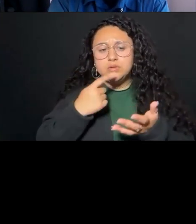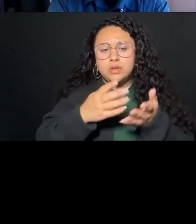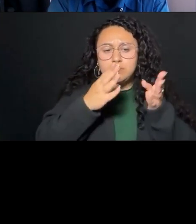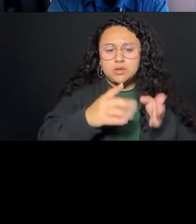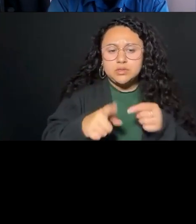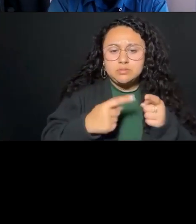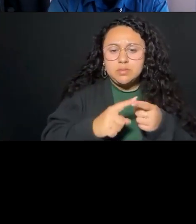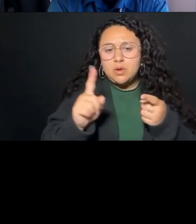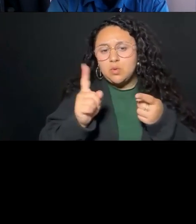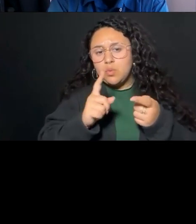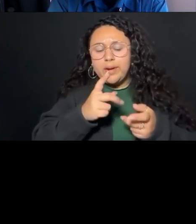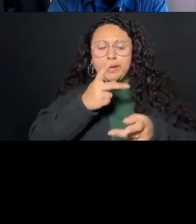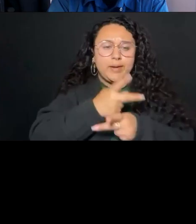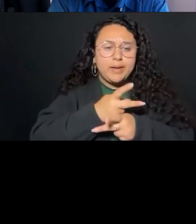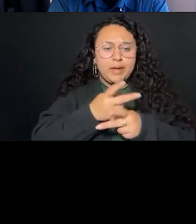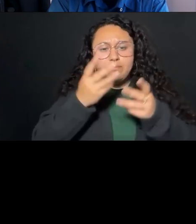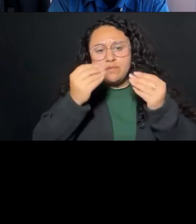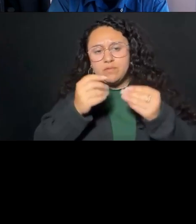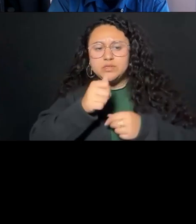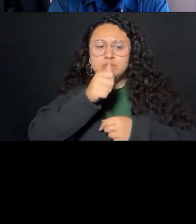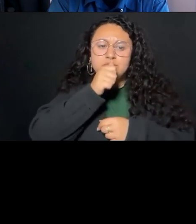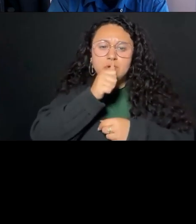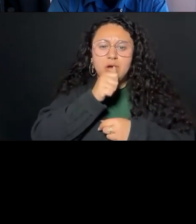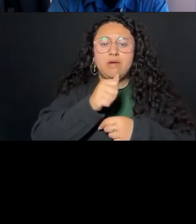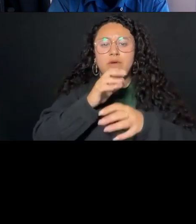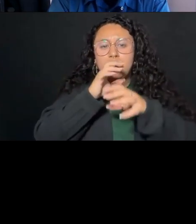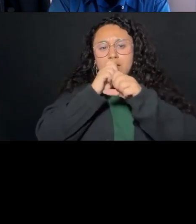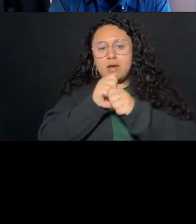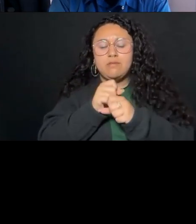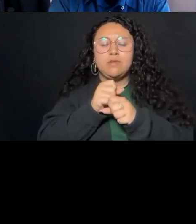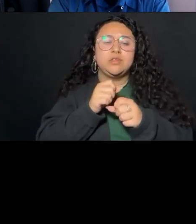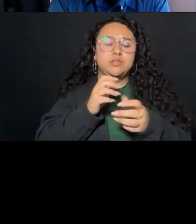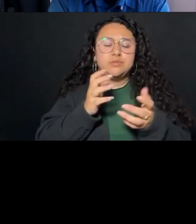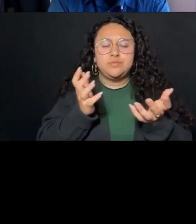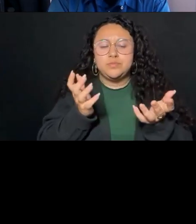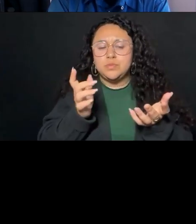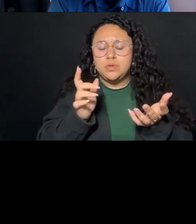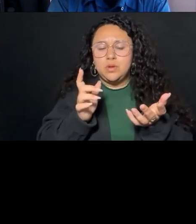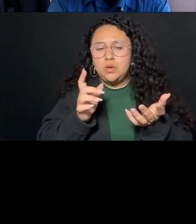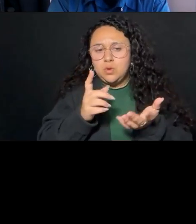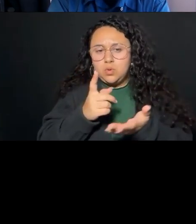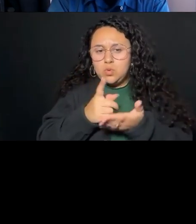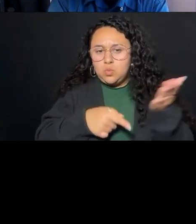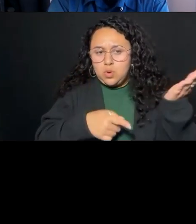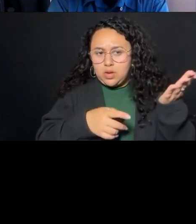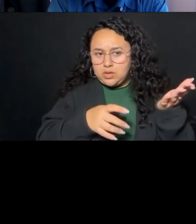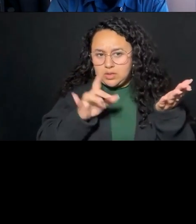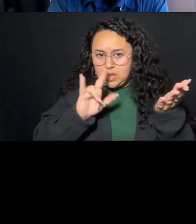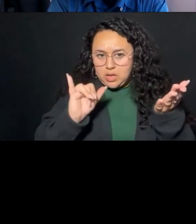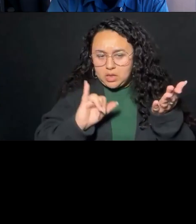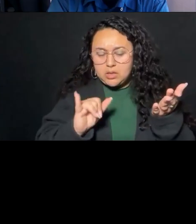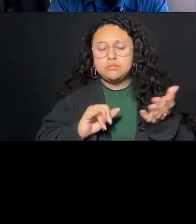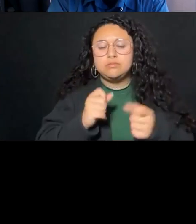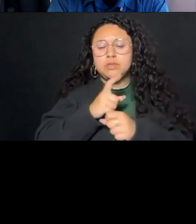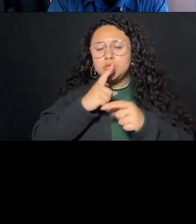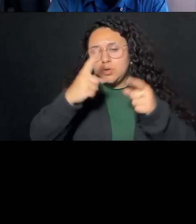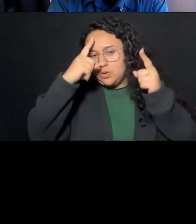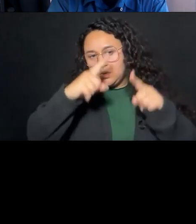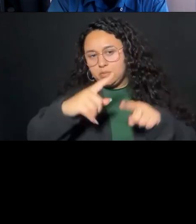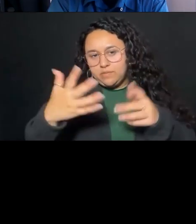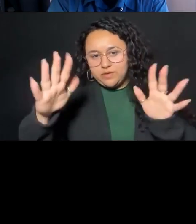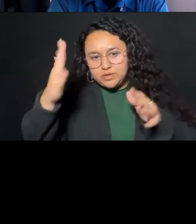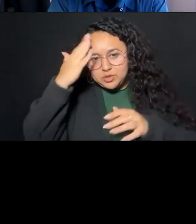where it will be kept confidential or private or anonymous? Um, Making sure that those agreements are